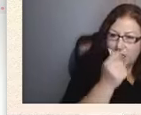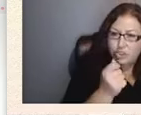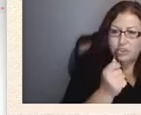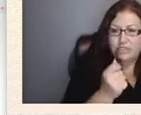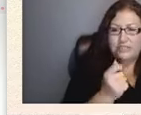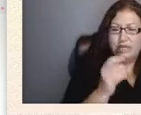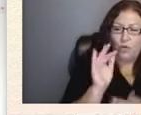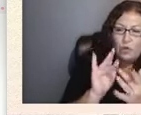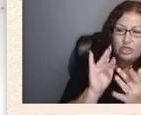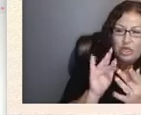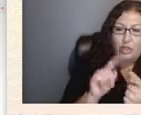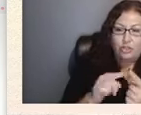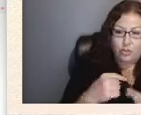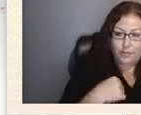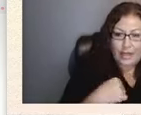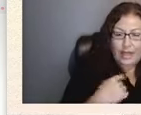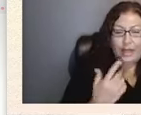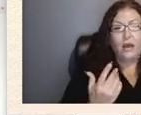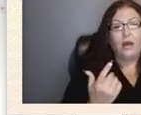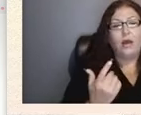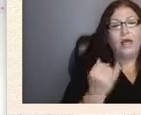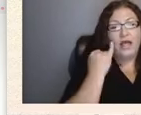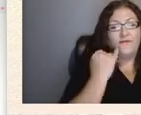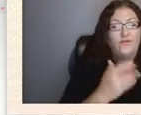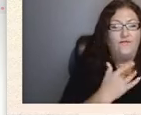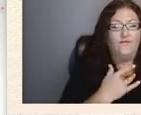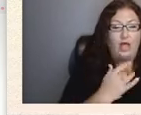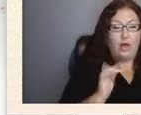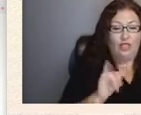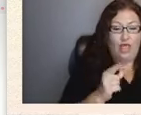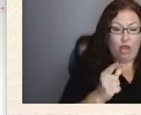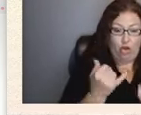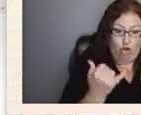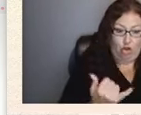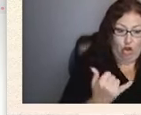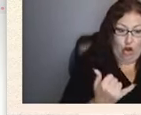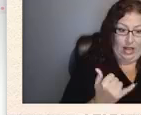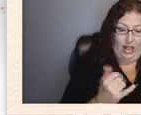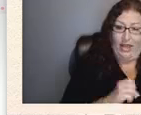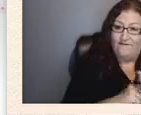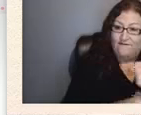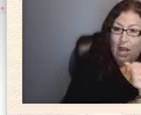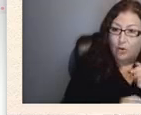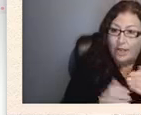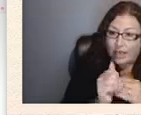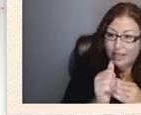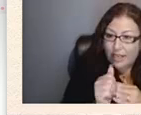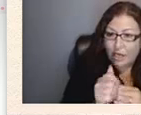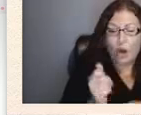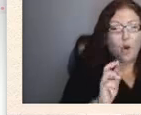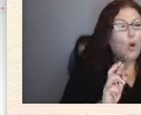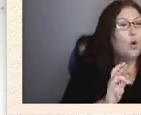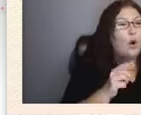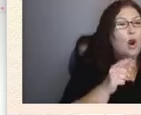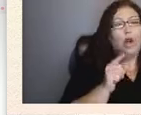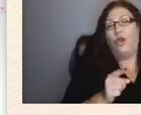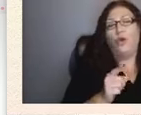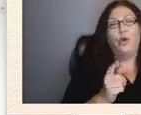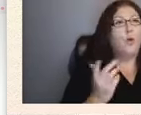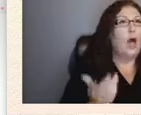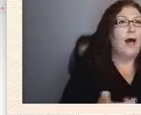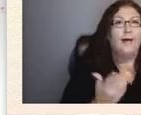to me, whether you feel you are currently a family leader, whether you are